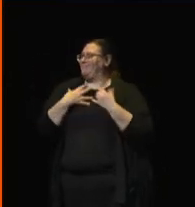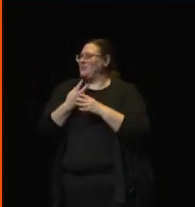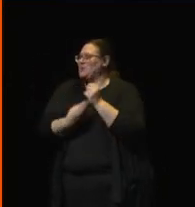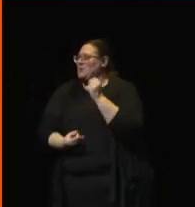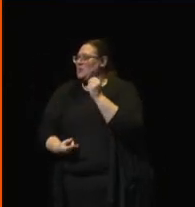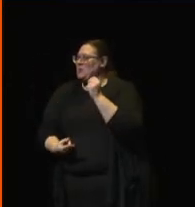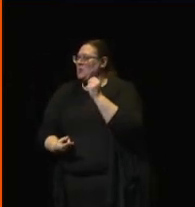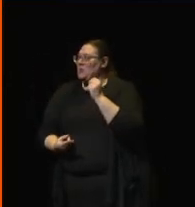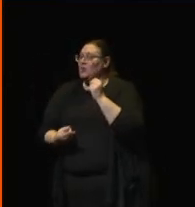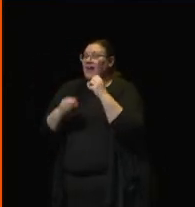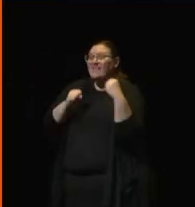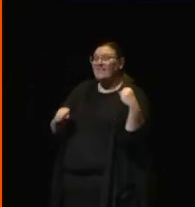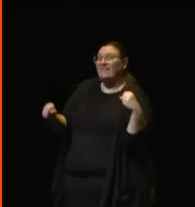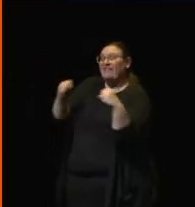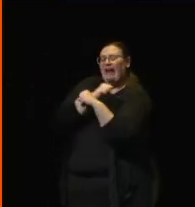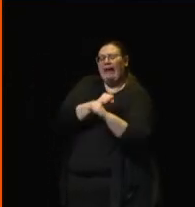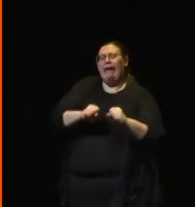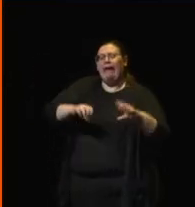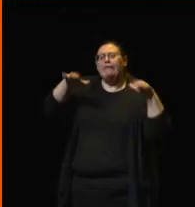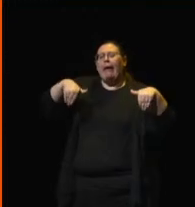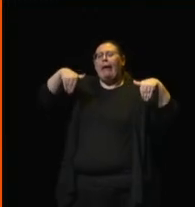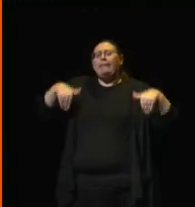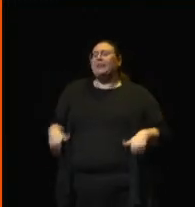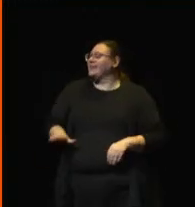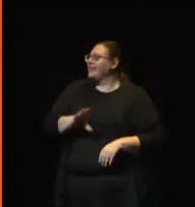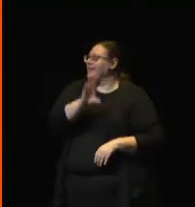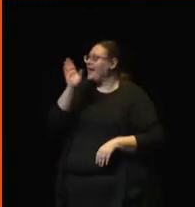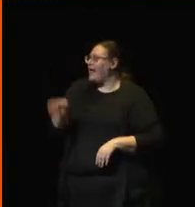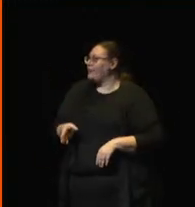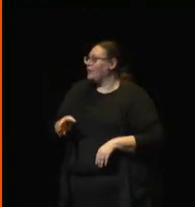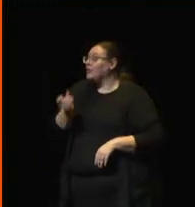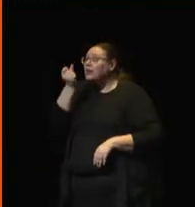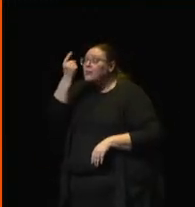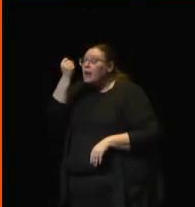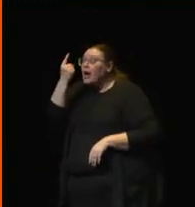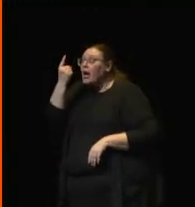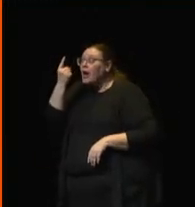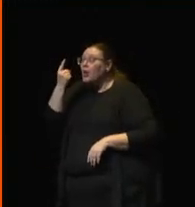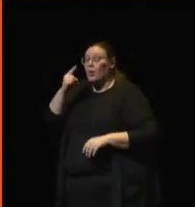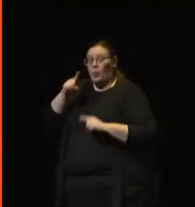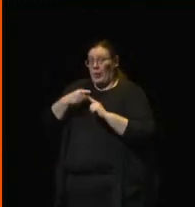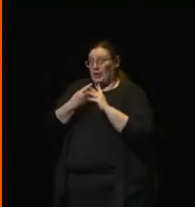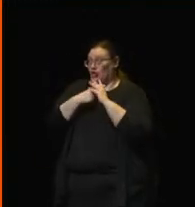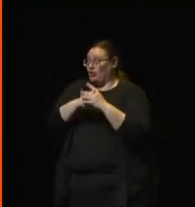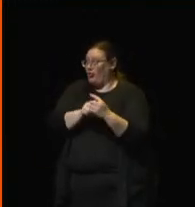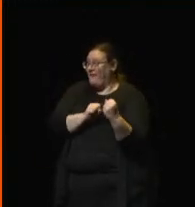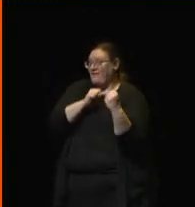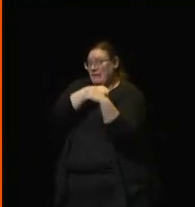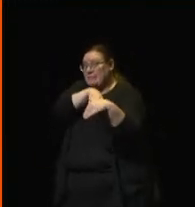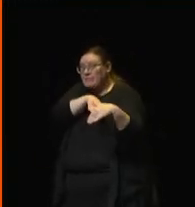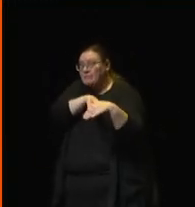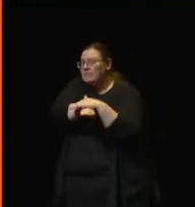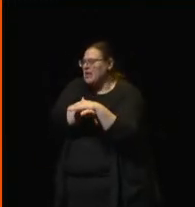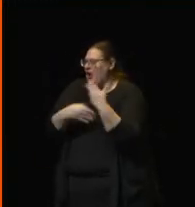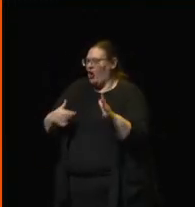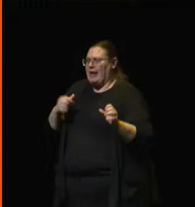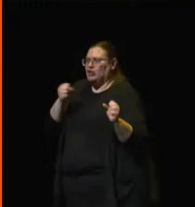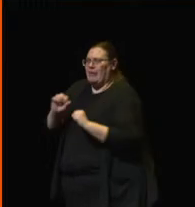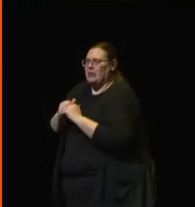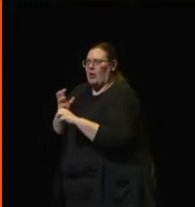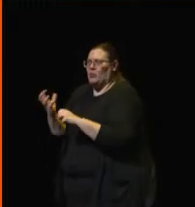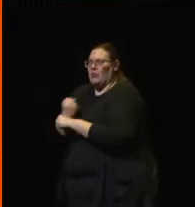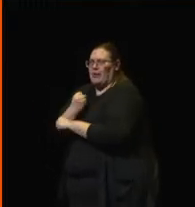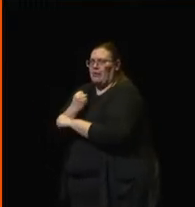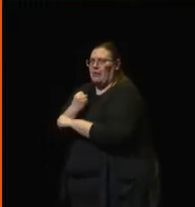never backed down from a fight, but he never went into one without a strategy to win. He was